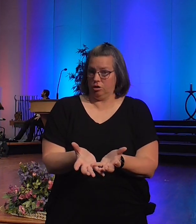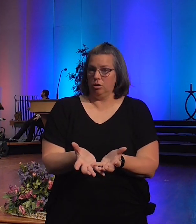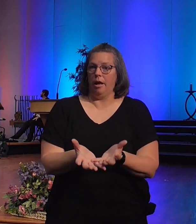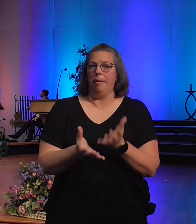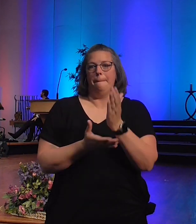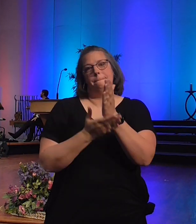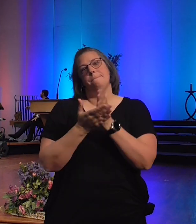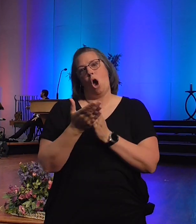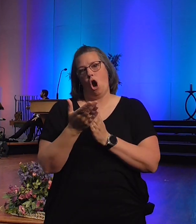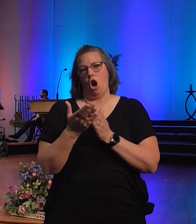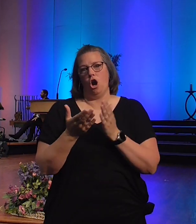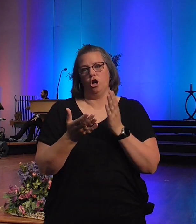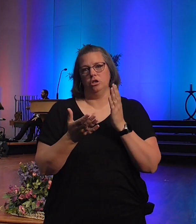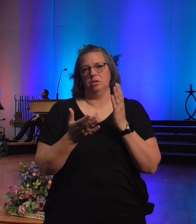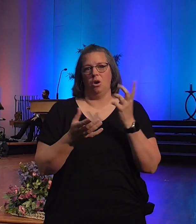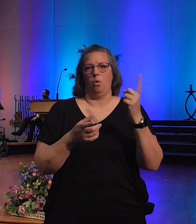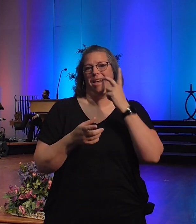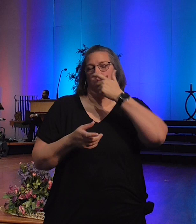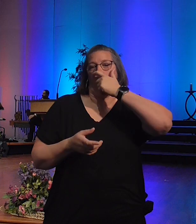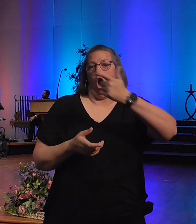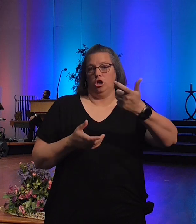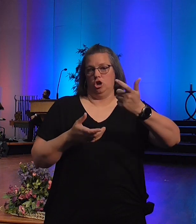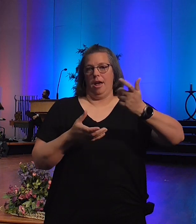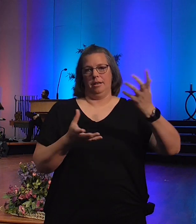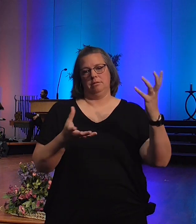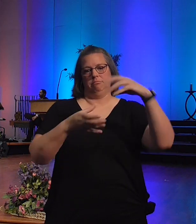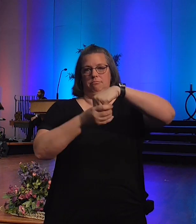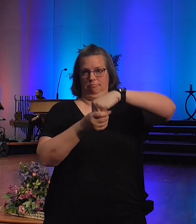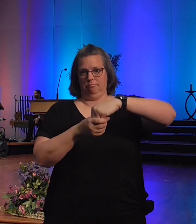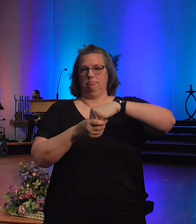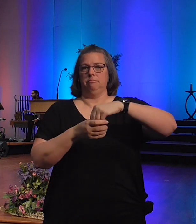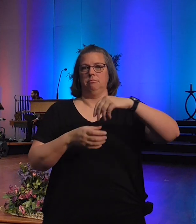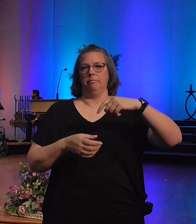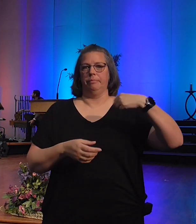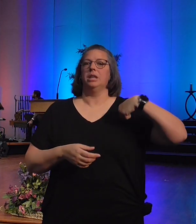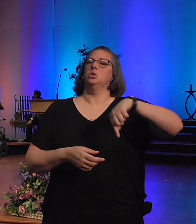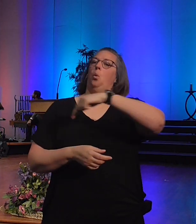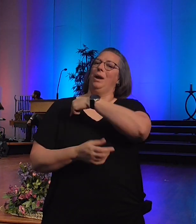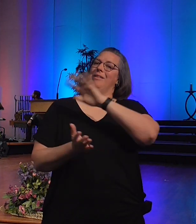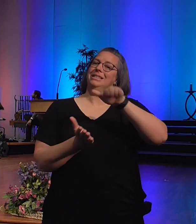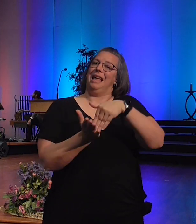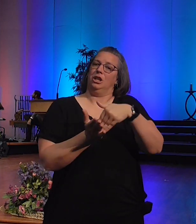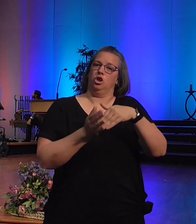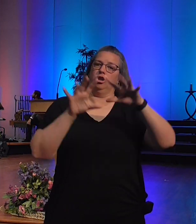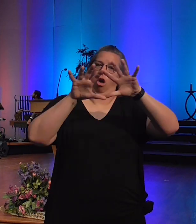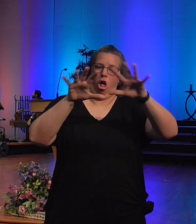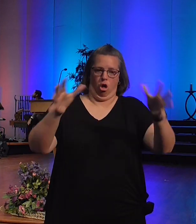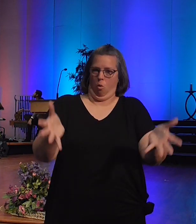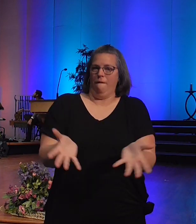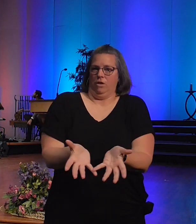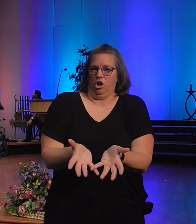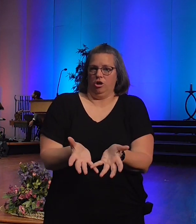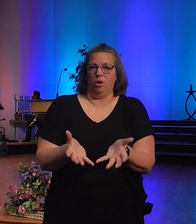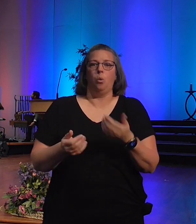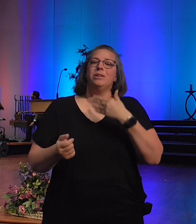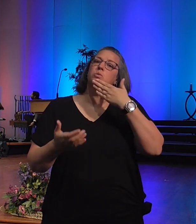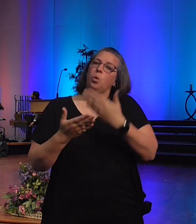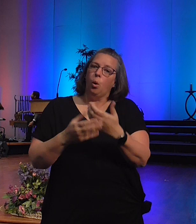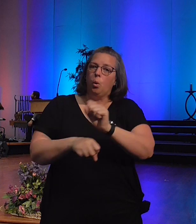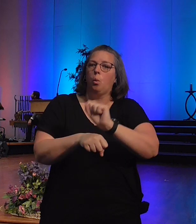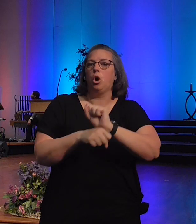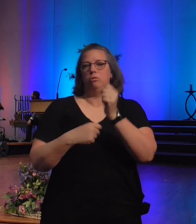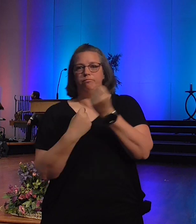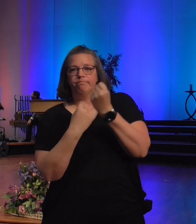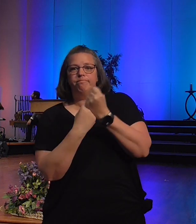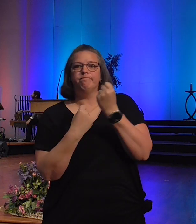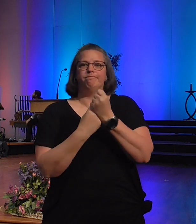why many people watch us online from all over the planet, because we have centers all over the place and we do lots of good work to support and